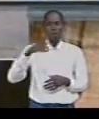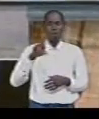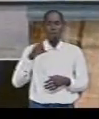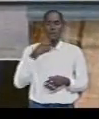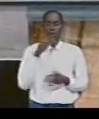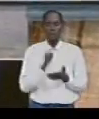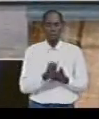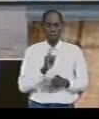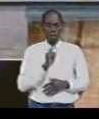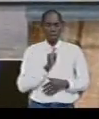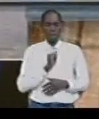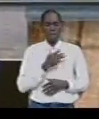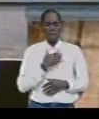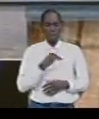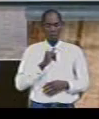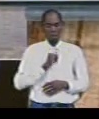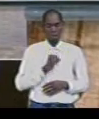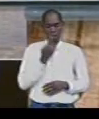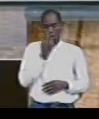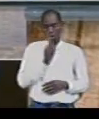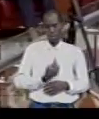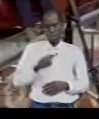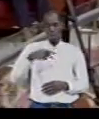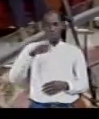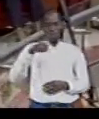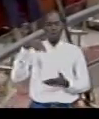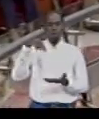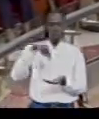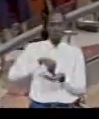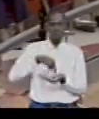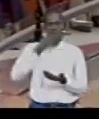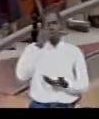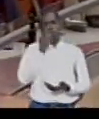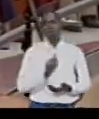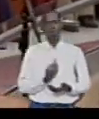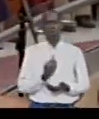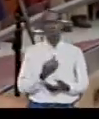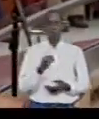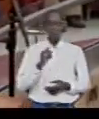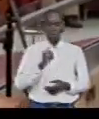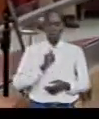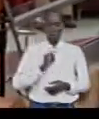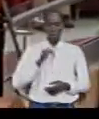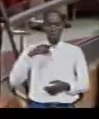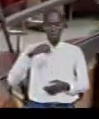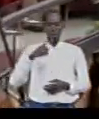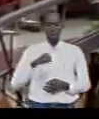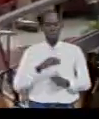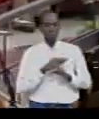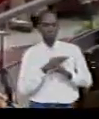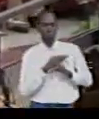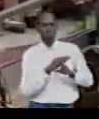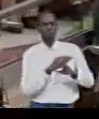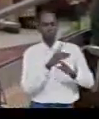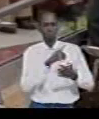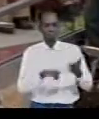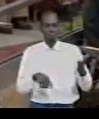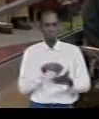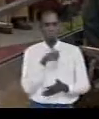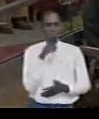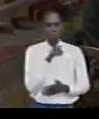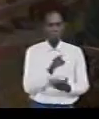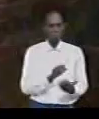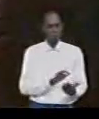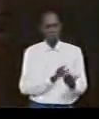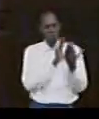standing alone, you will stand alone. I will shoot him to the